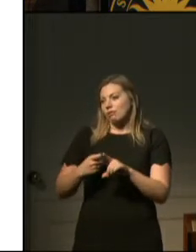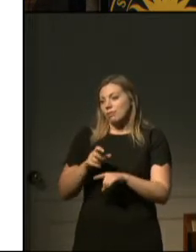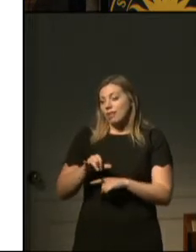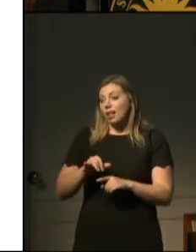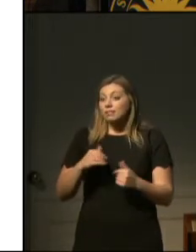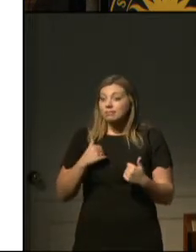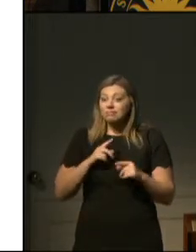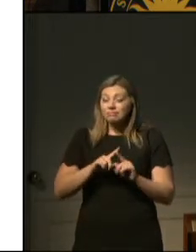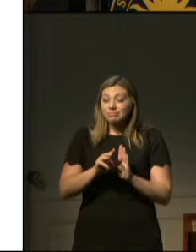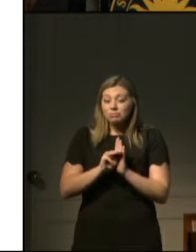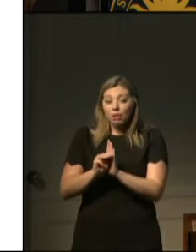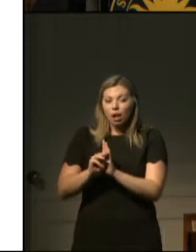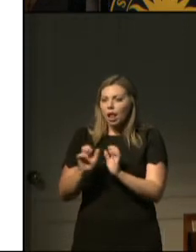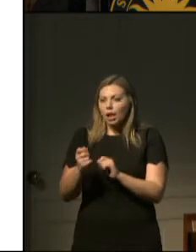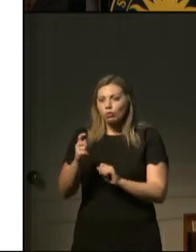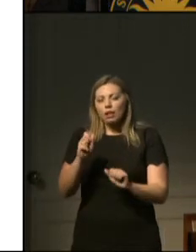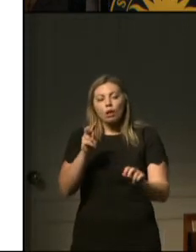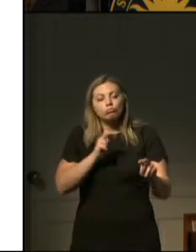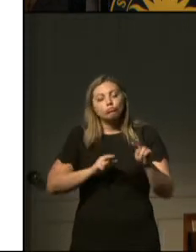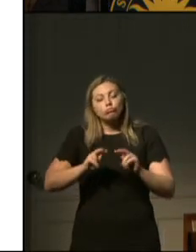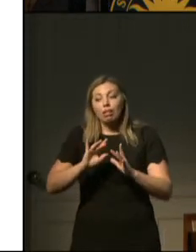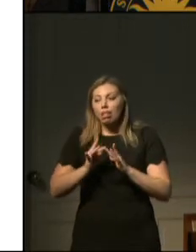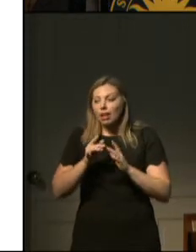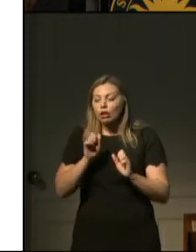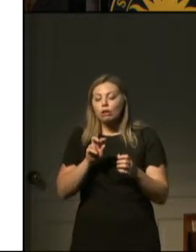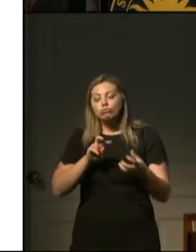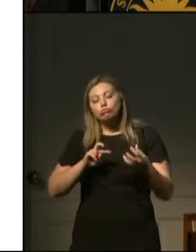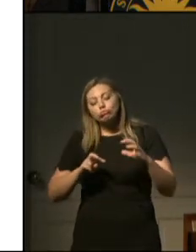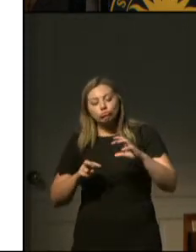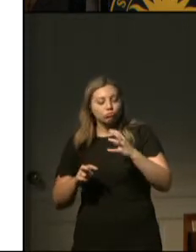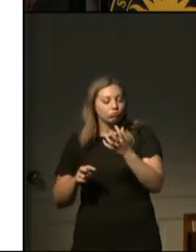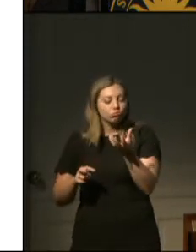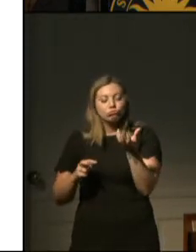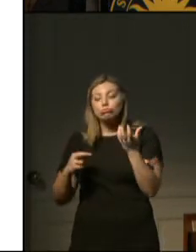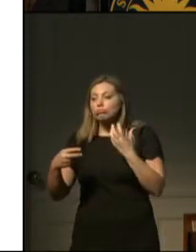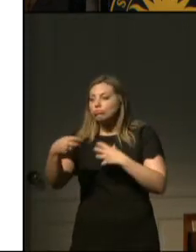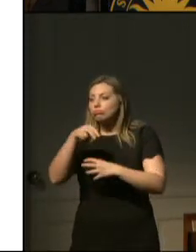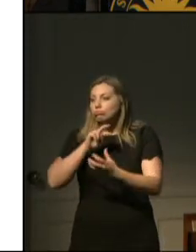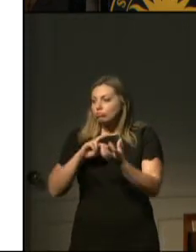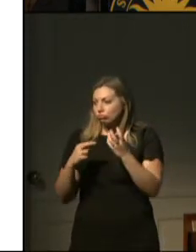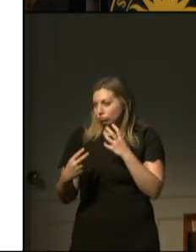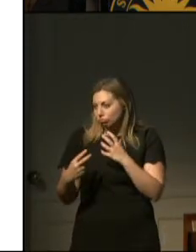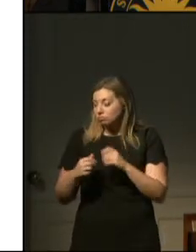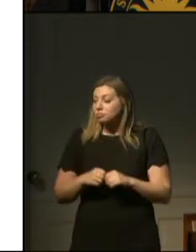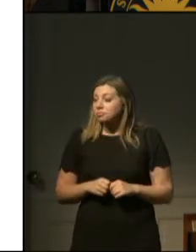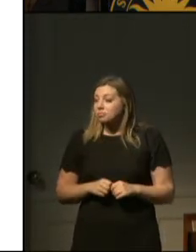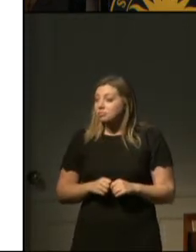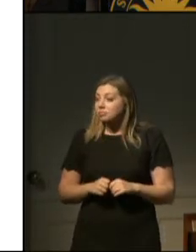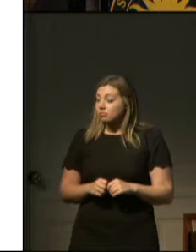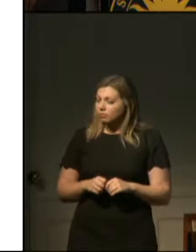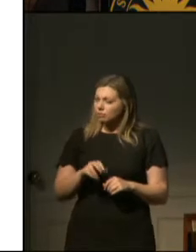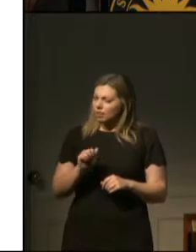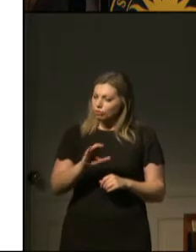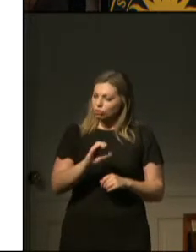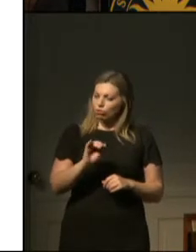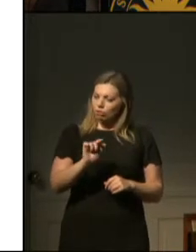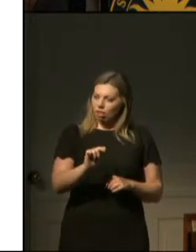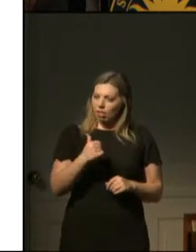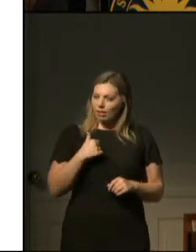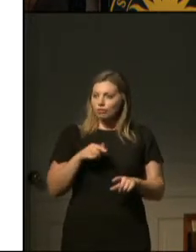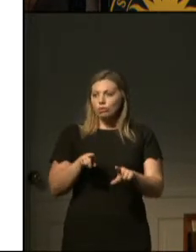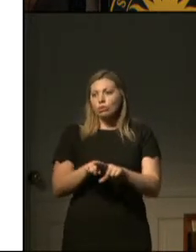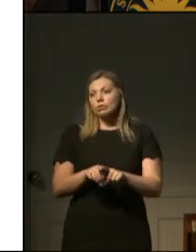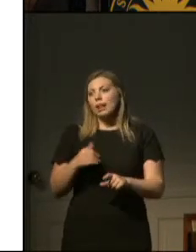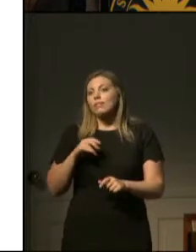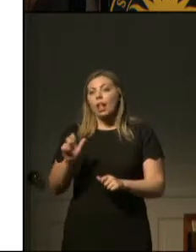that anyone can view online and manipulate and look at. And in addition to the corals themselves, we also have a lot